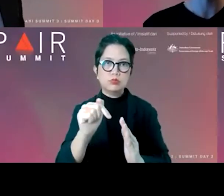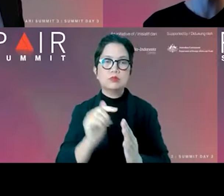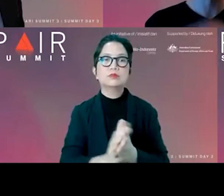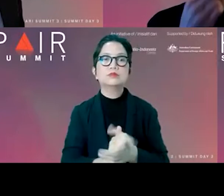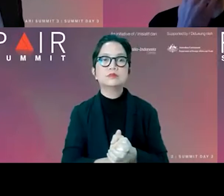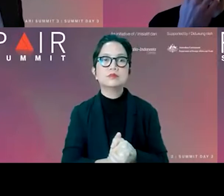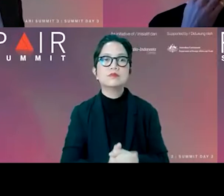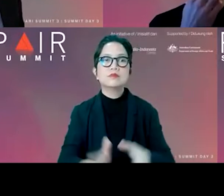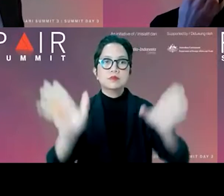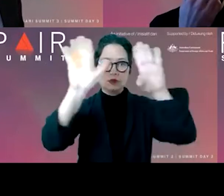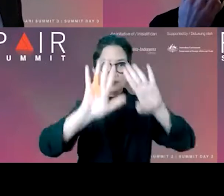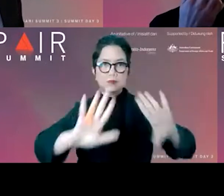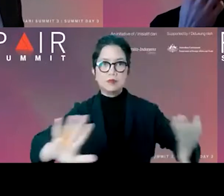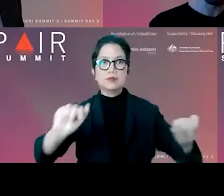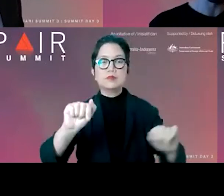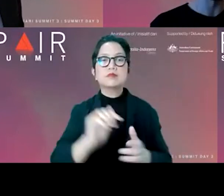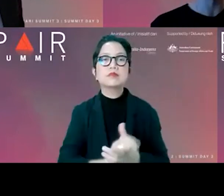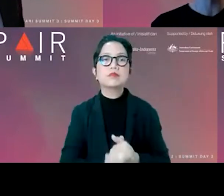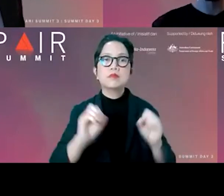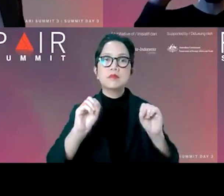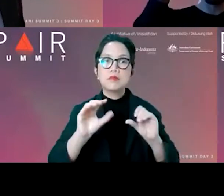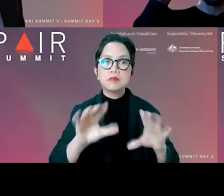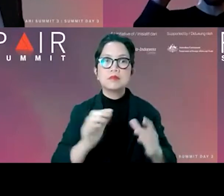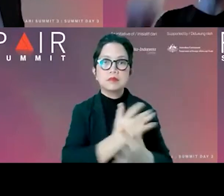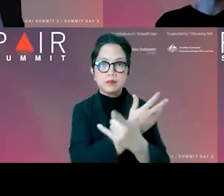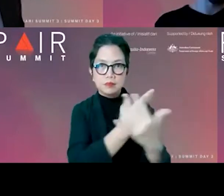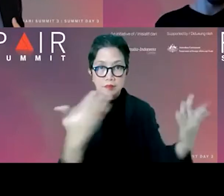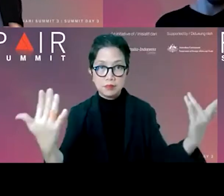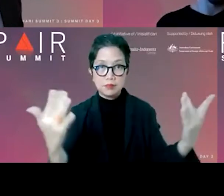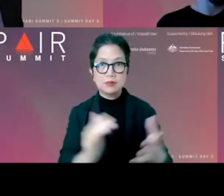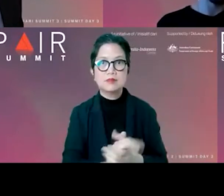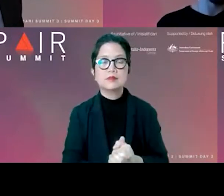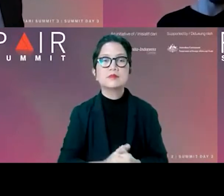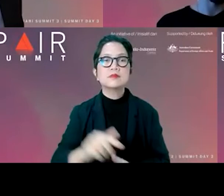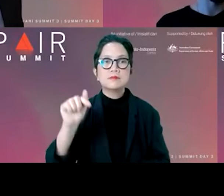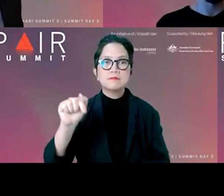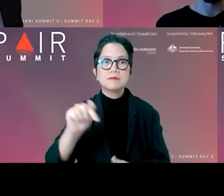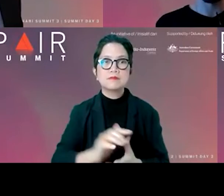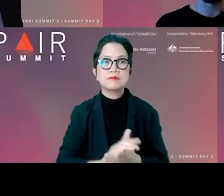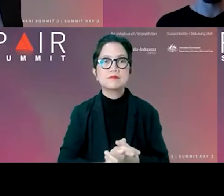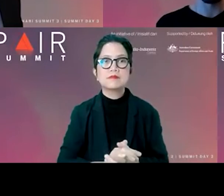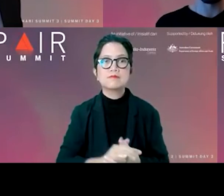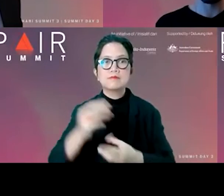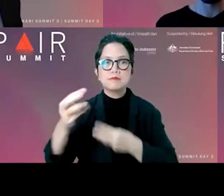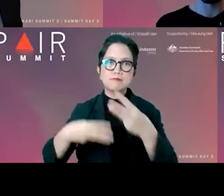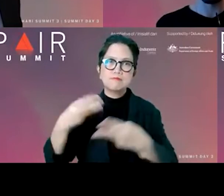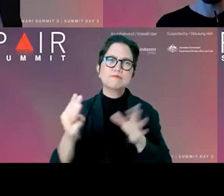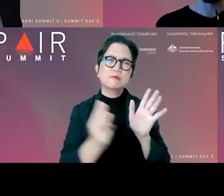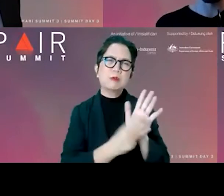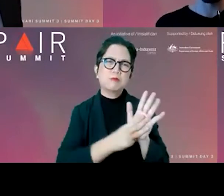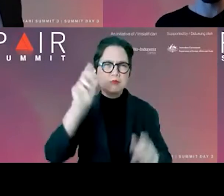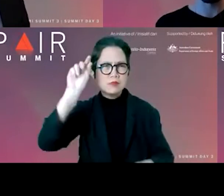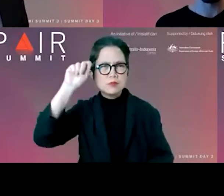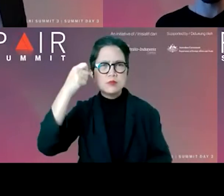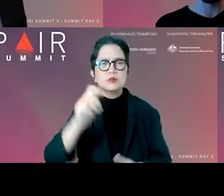people were left in precarious financial positions. They couldn't socially distance, or if they did, it meant they literally